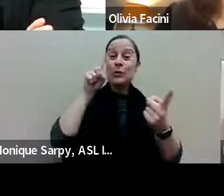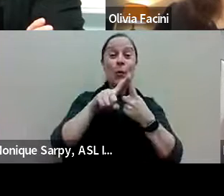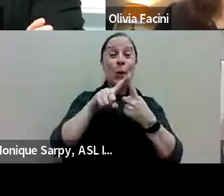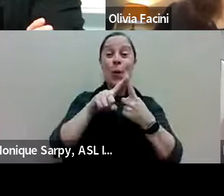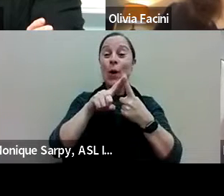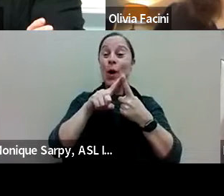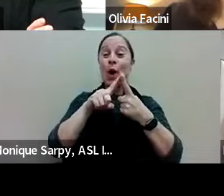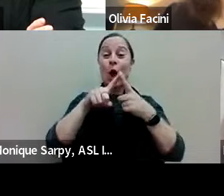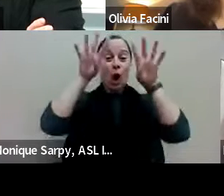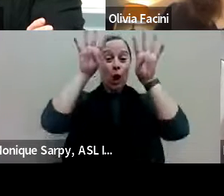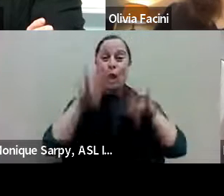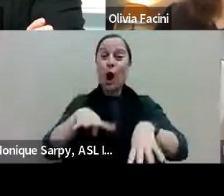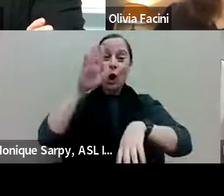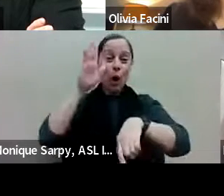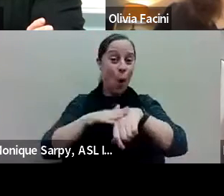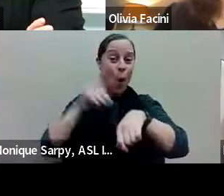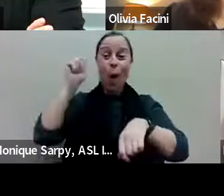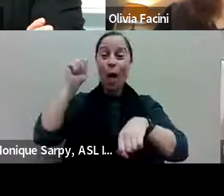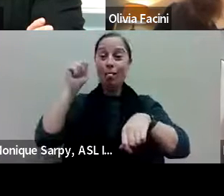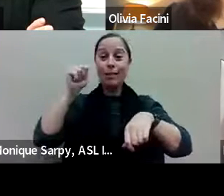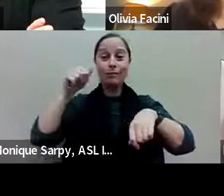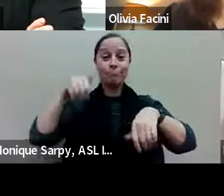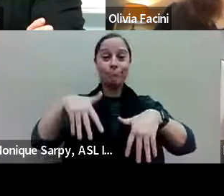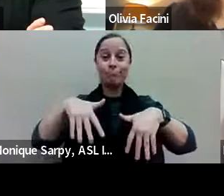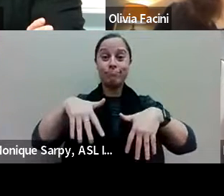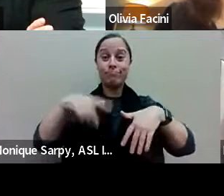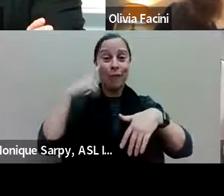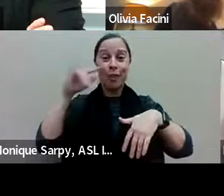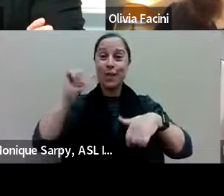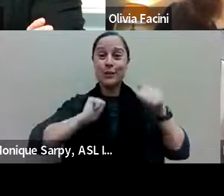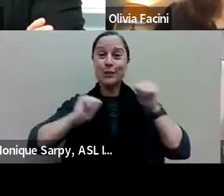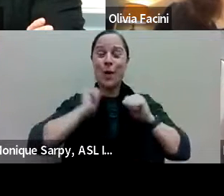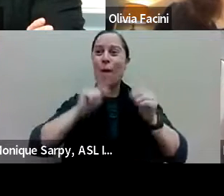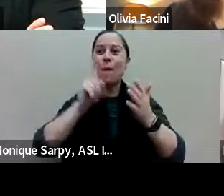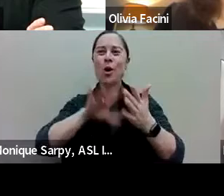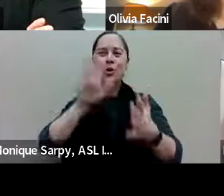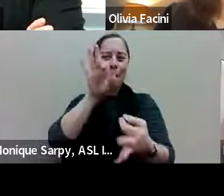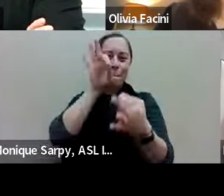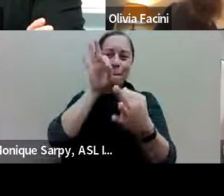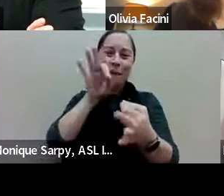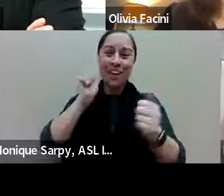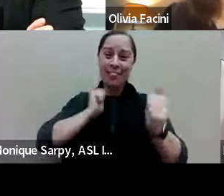would be your perfect theater going experience?